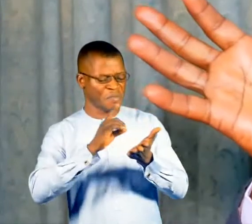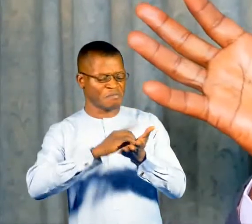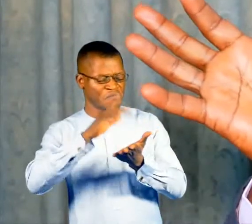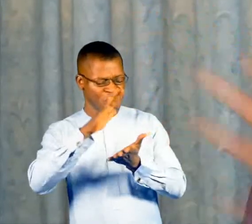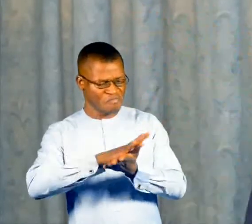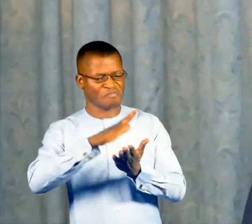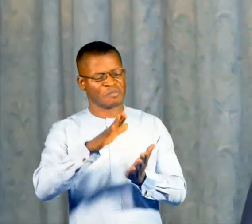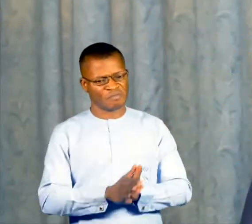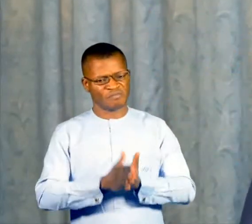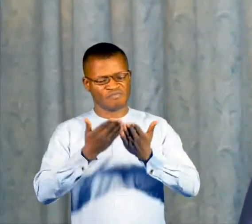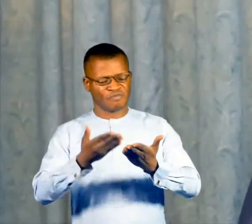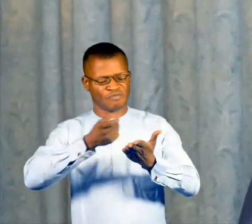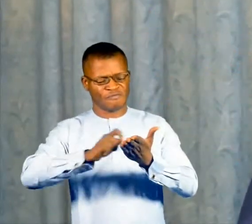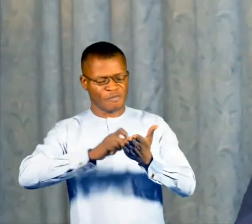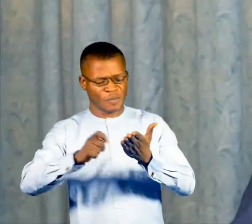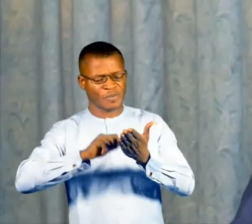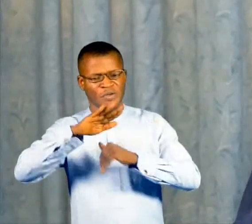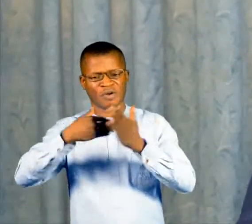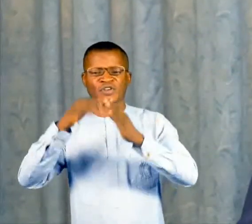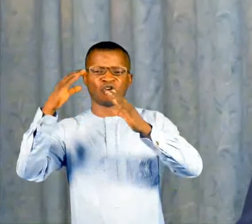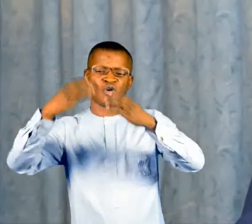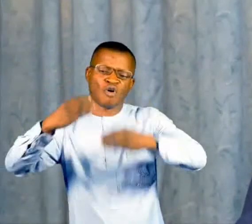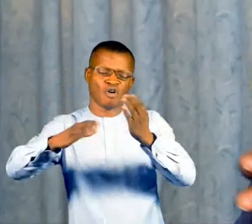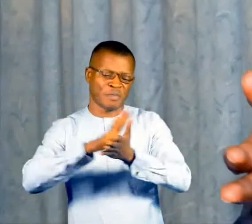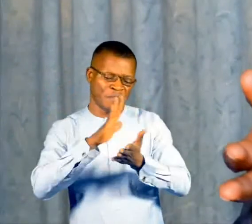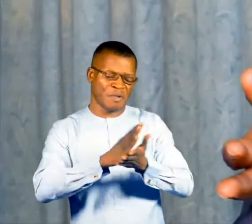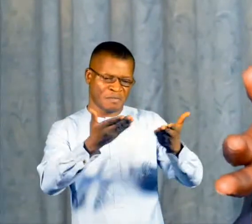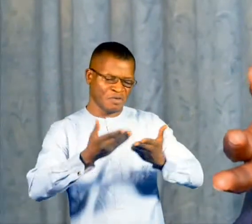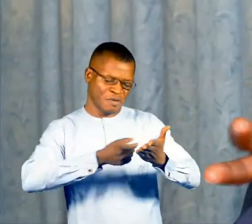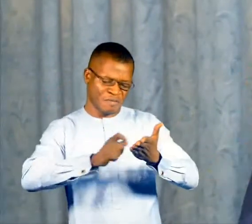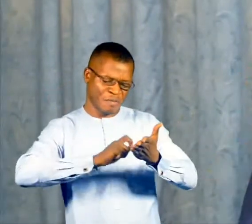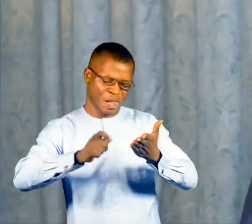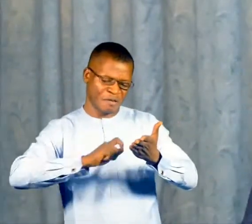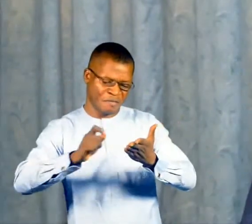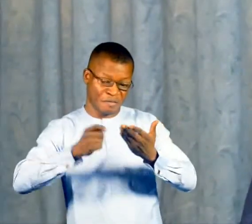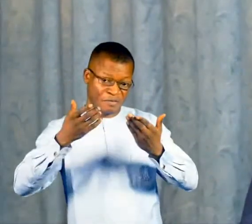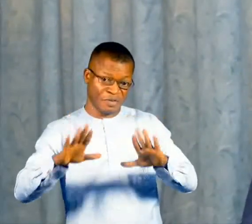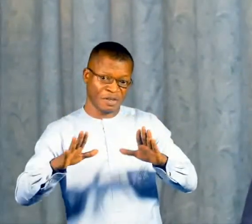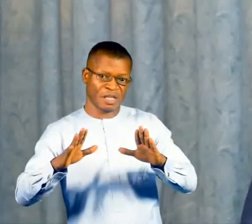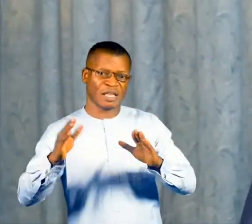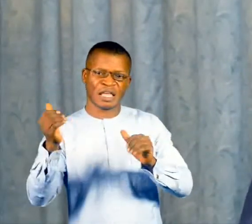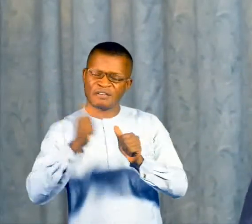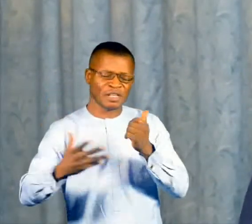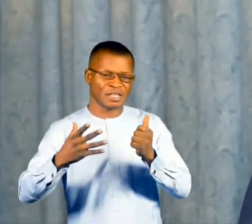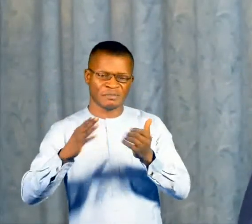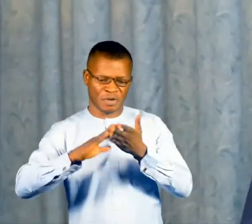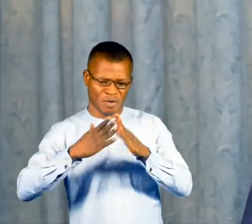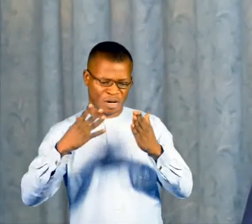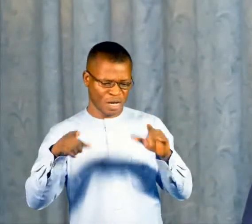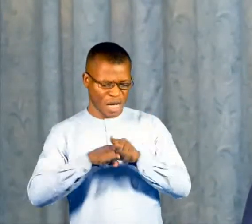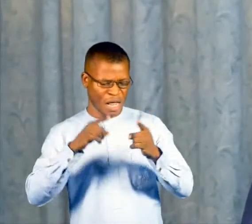papers, did all the documentation, did all the court papers that they brought to her, and everything was